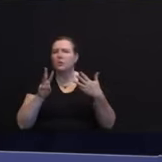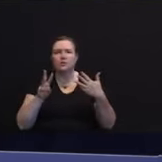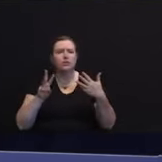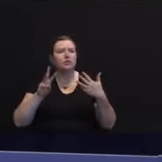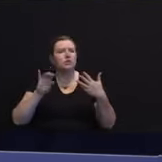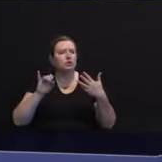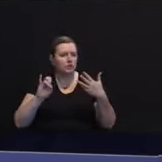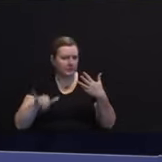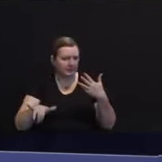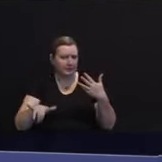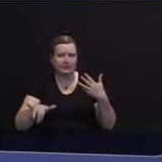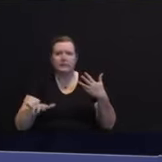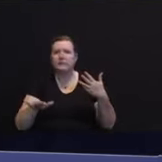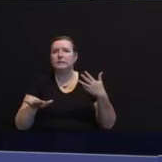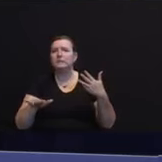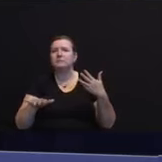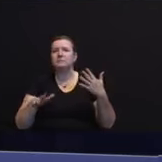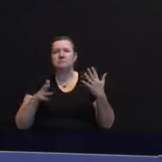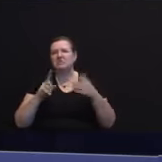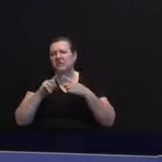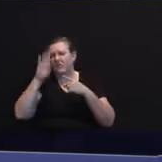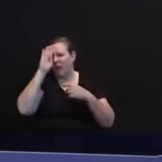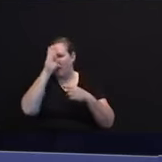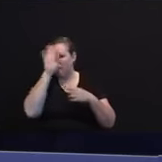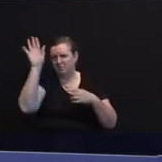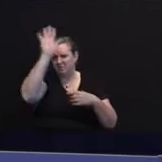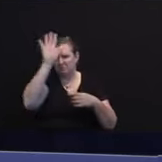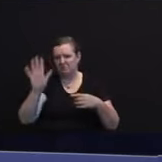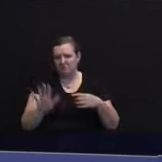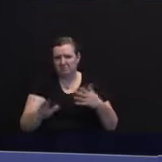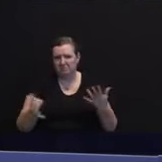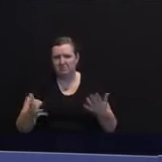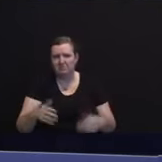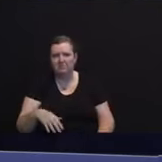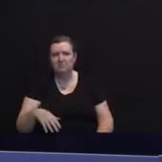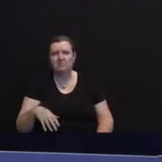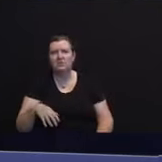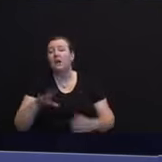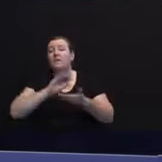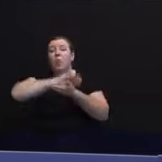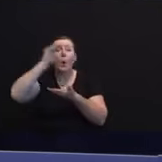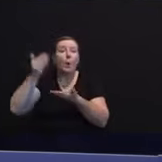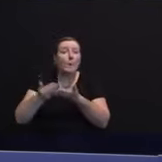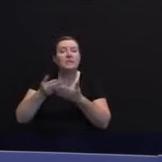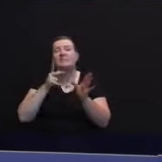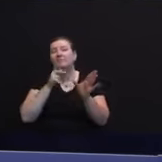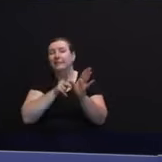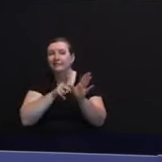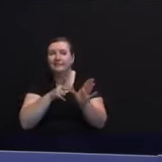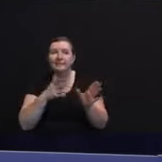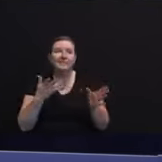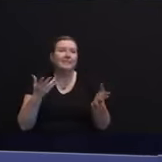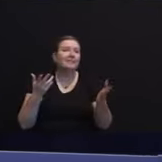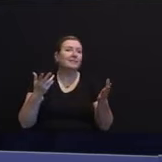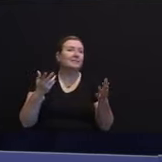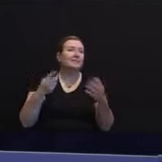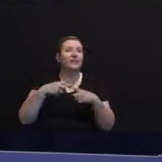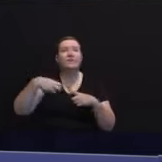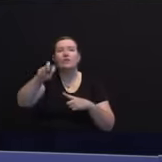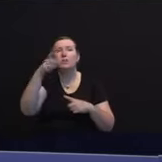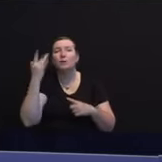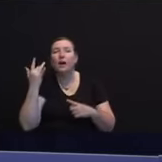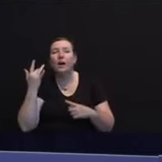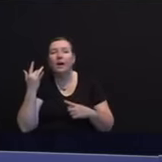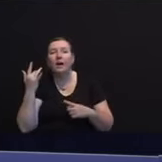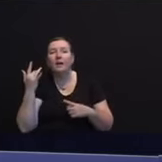patient volume, some were psych services, a CT scanner was down, and another one